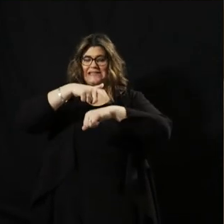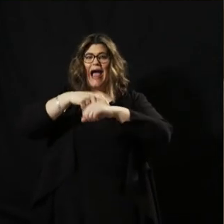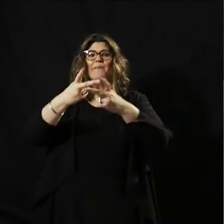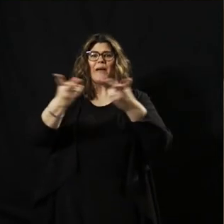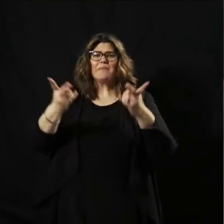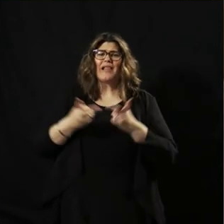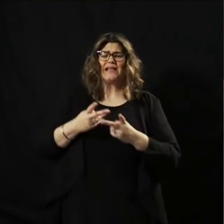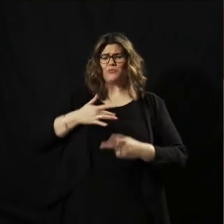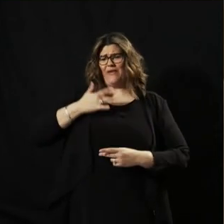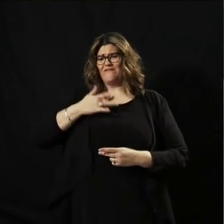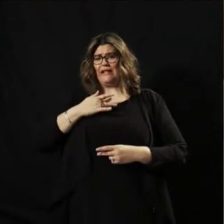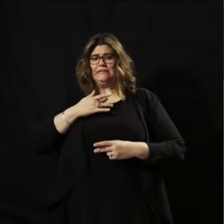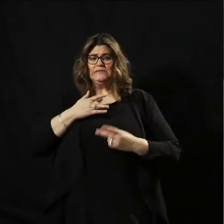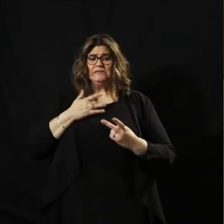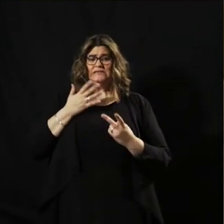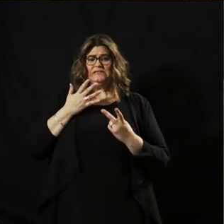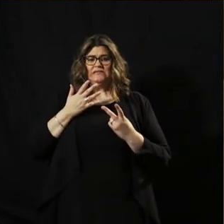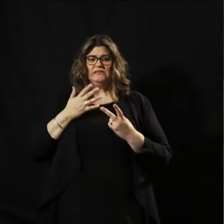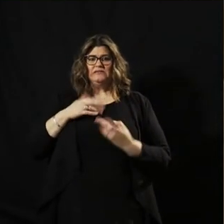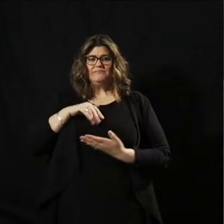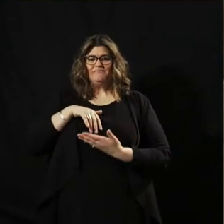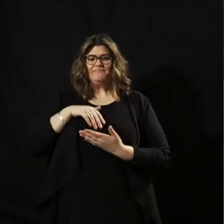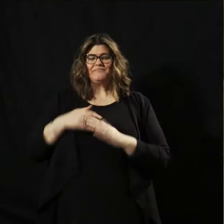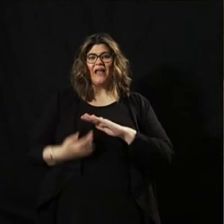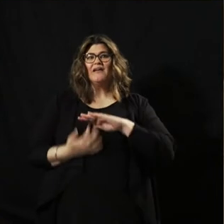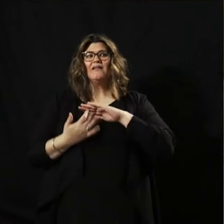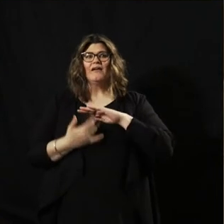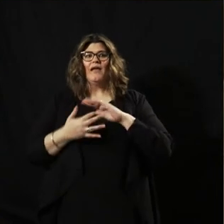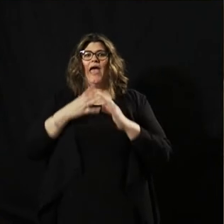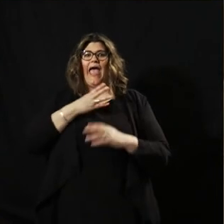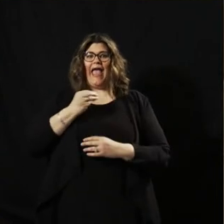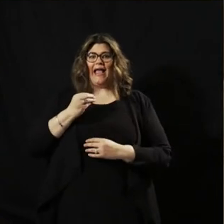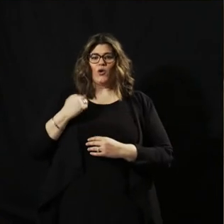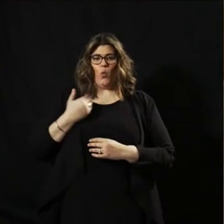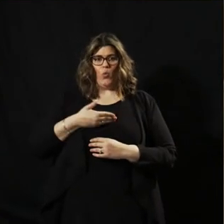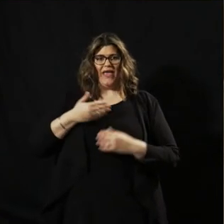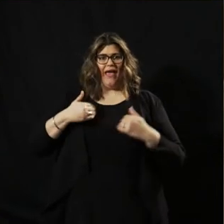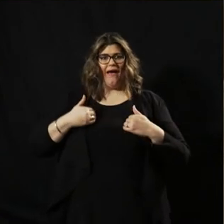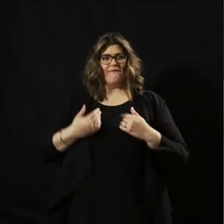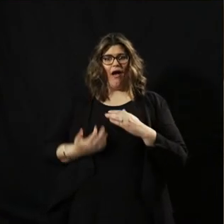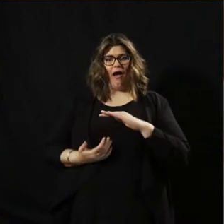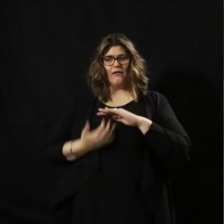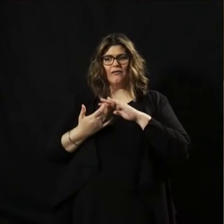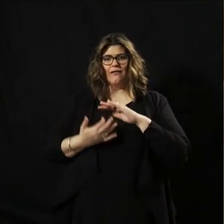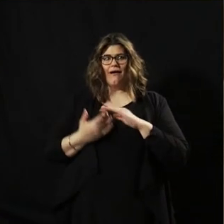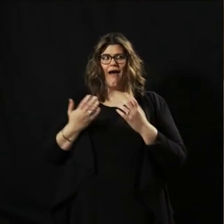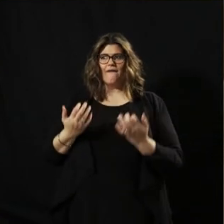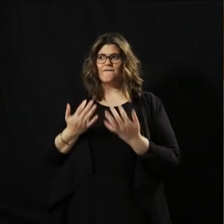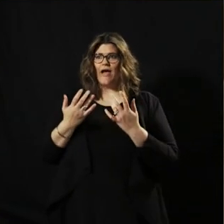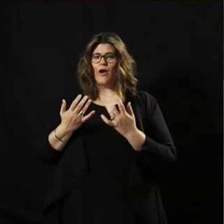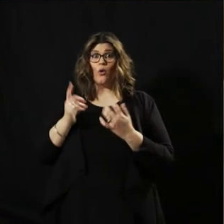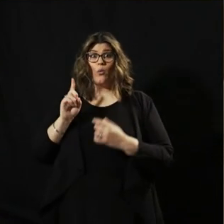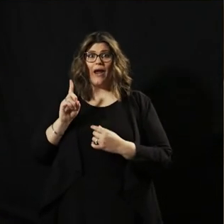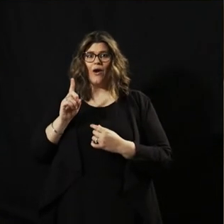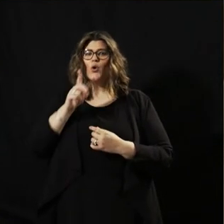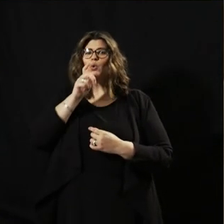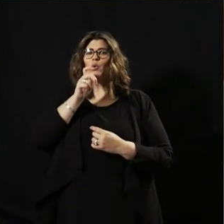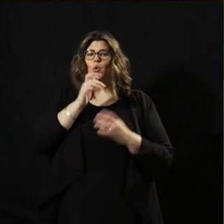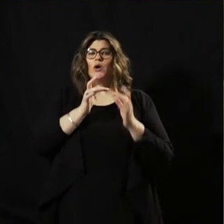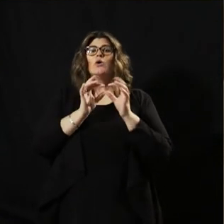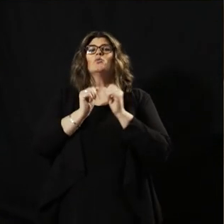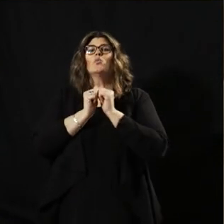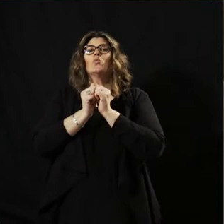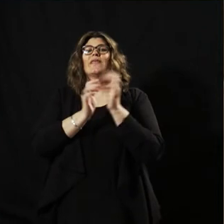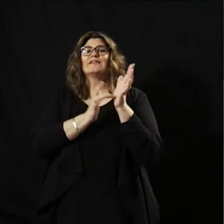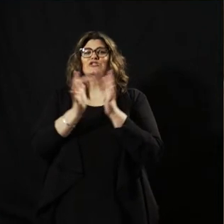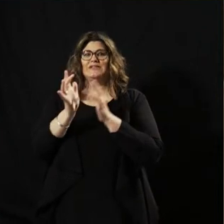and a place of deprivation, we have our own pillar of fire, who is the risen Christ.